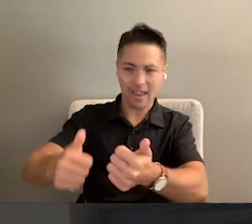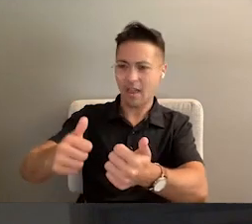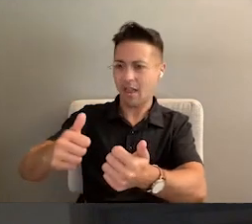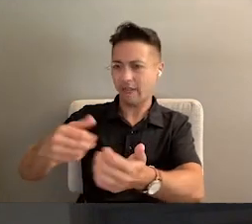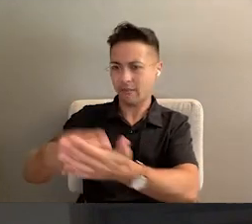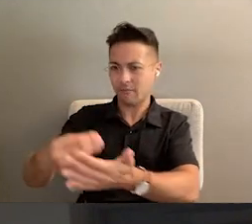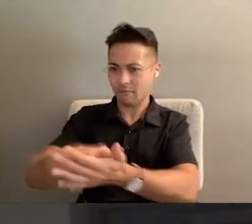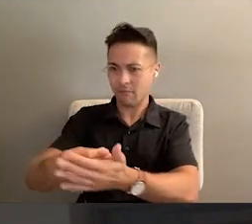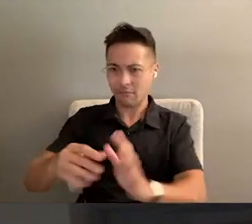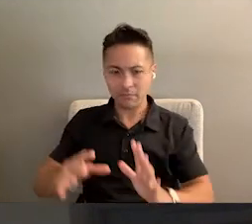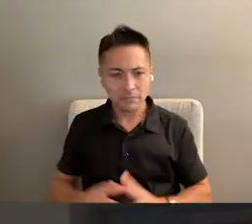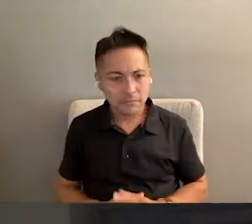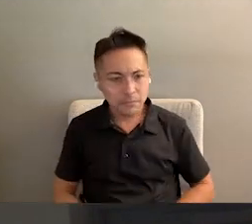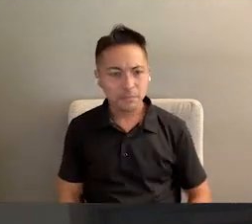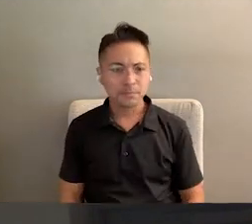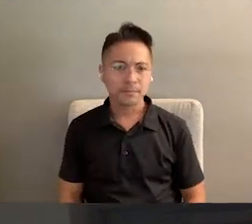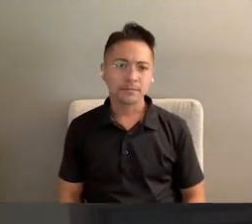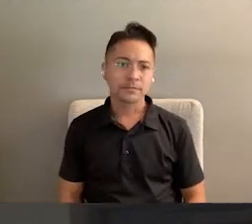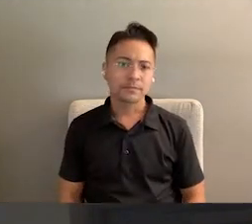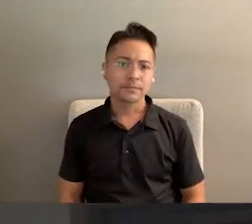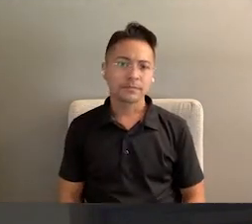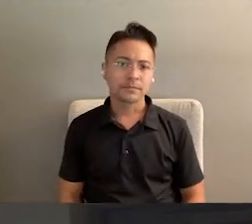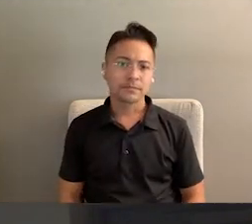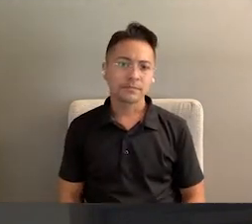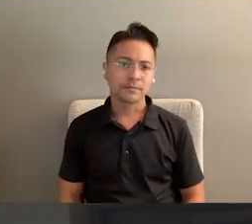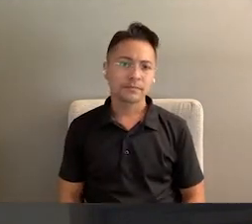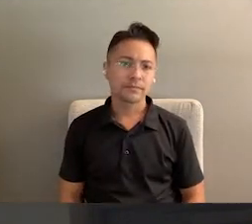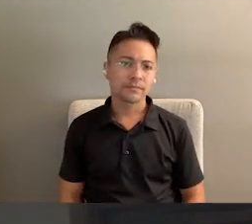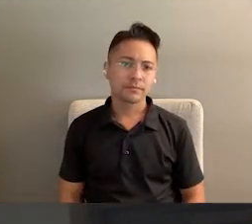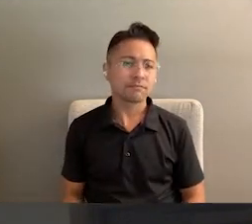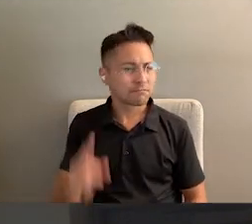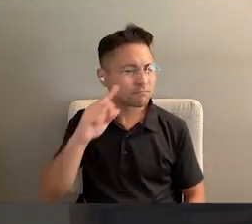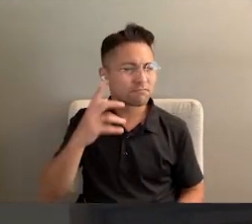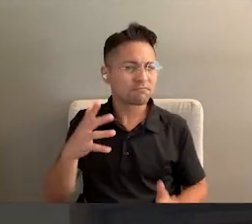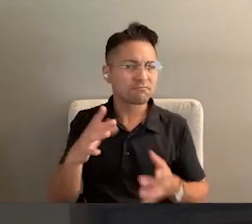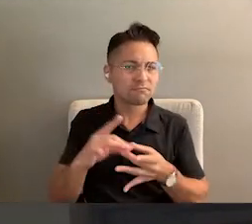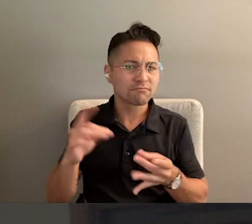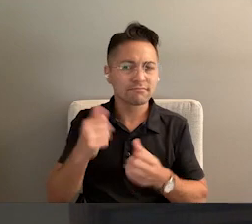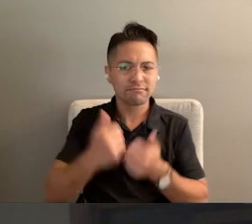sure the consumers are getting every penny they deserve.